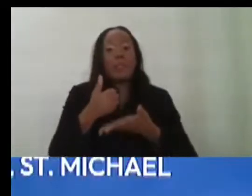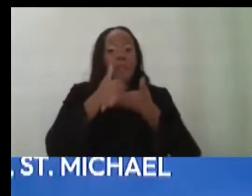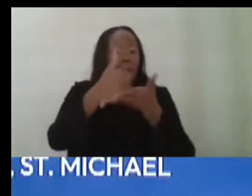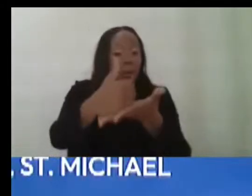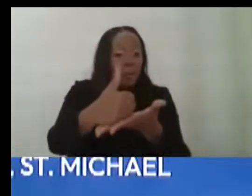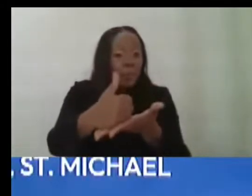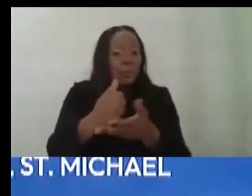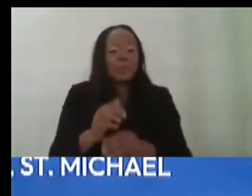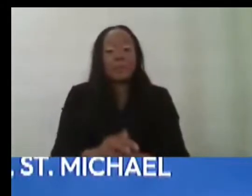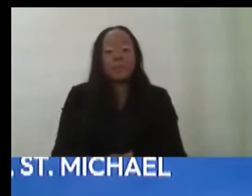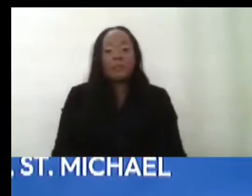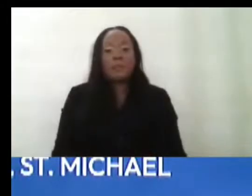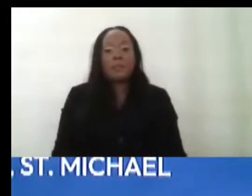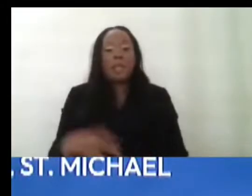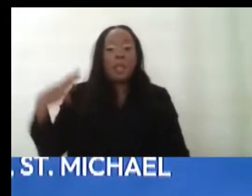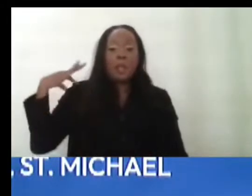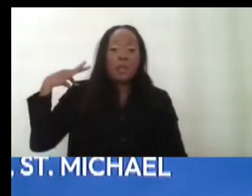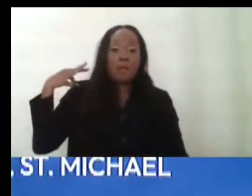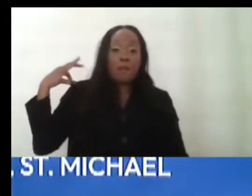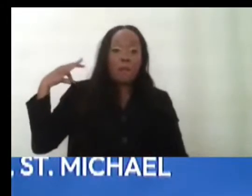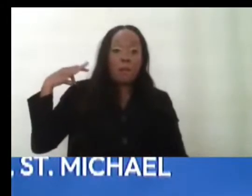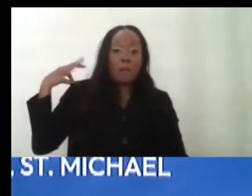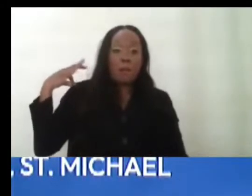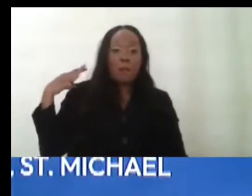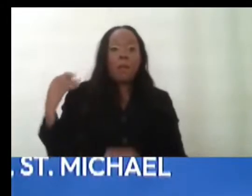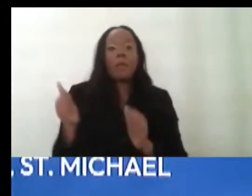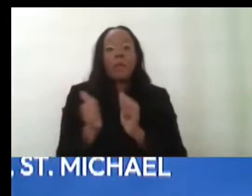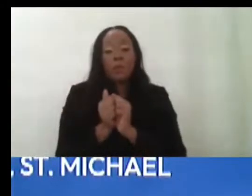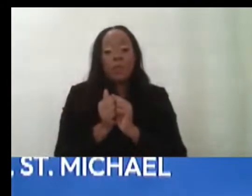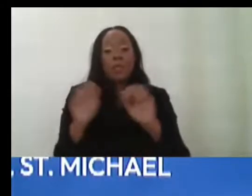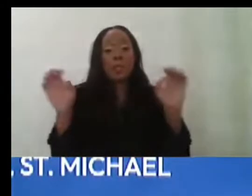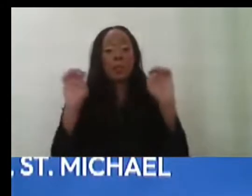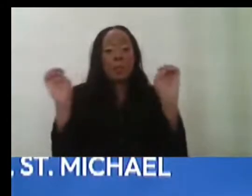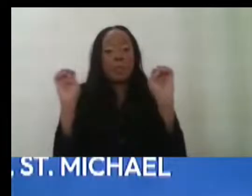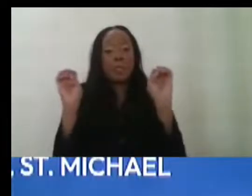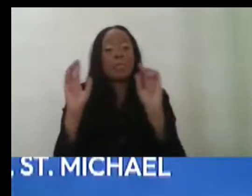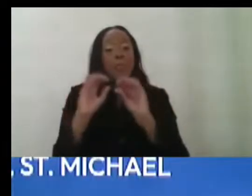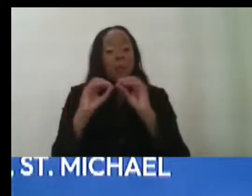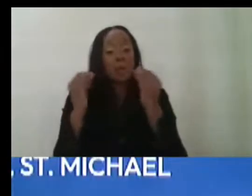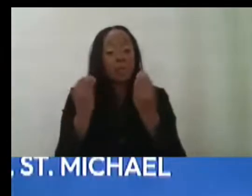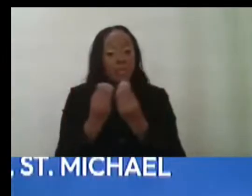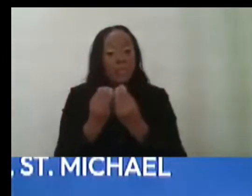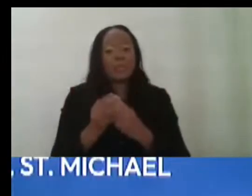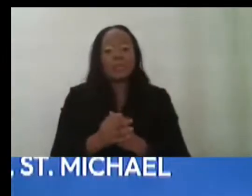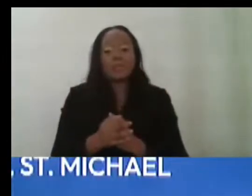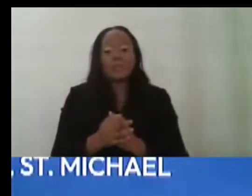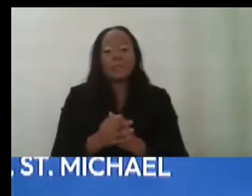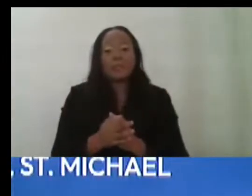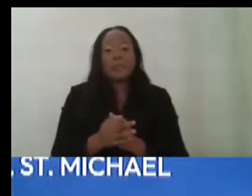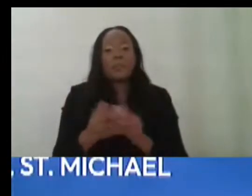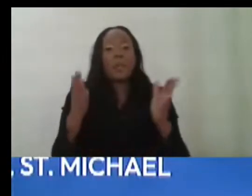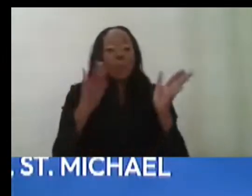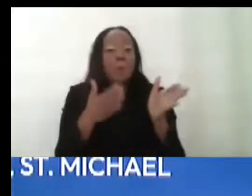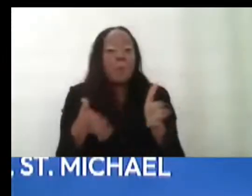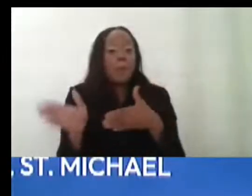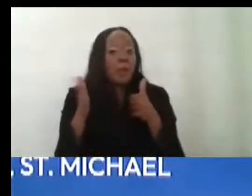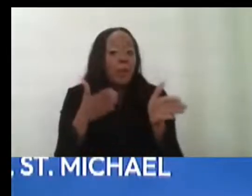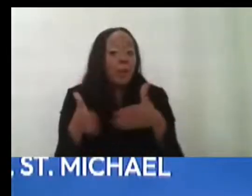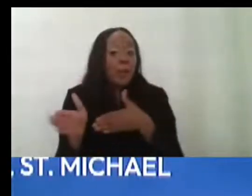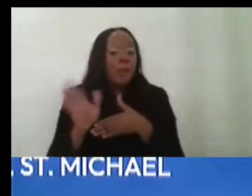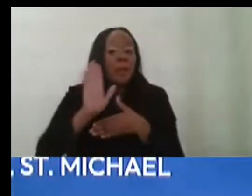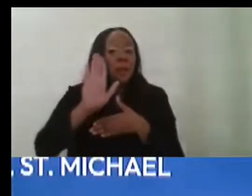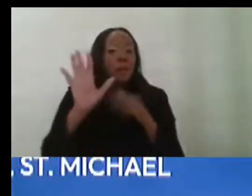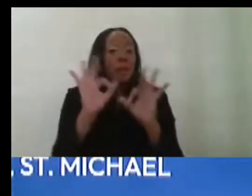Volunteer with the District Emergency Organization. Prepare your personal, family, business, and community